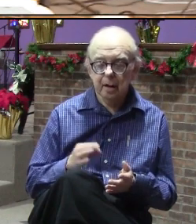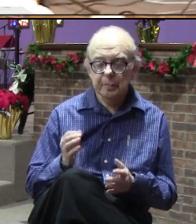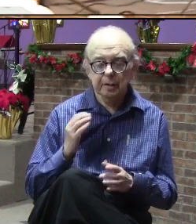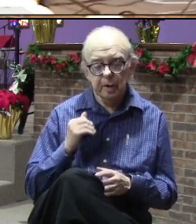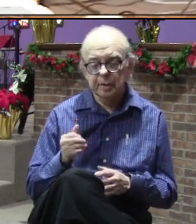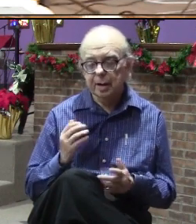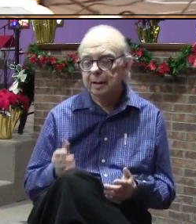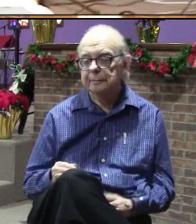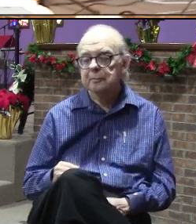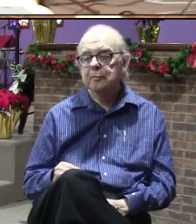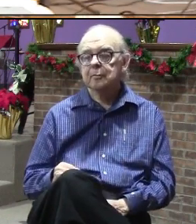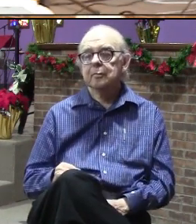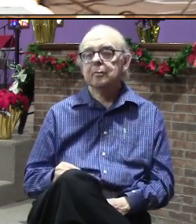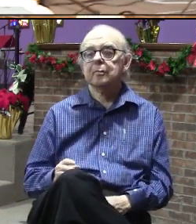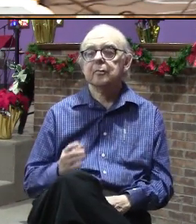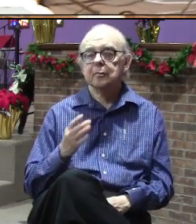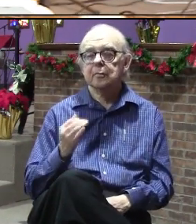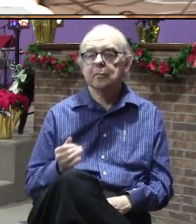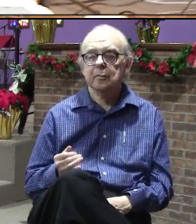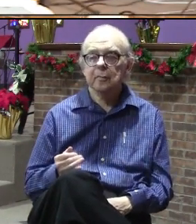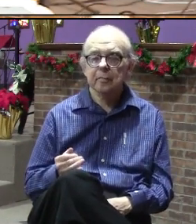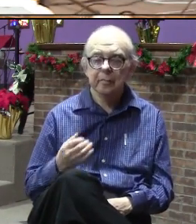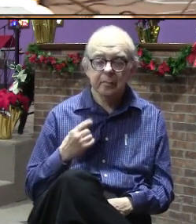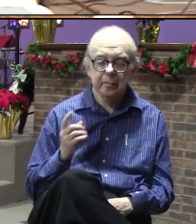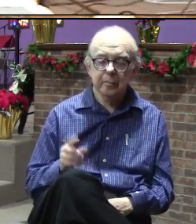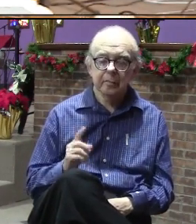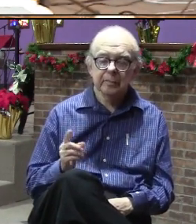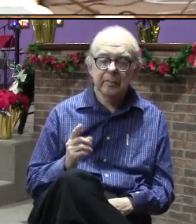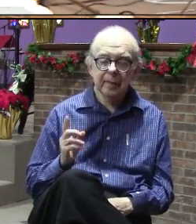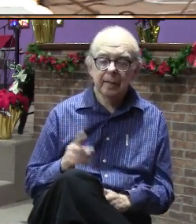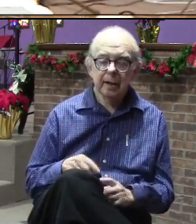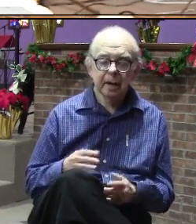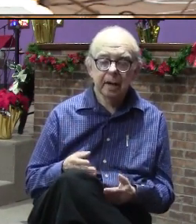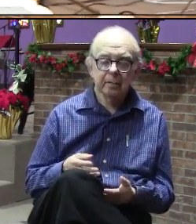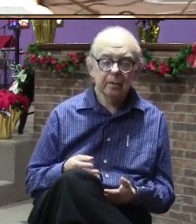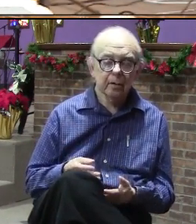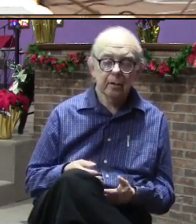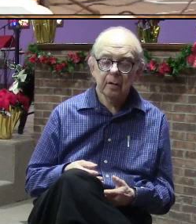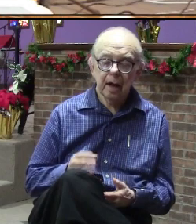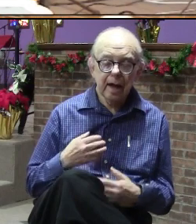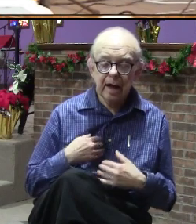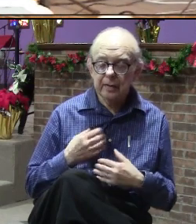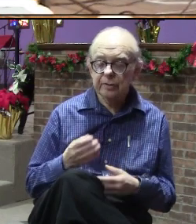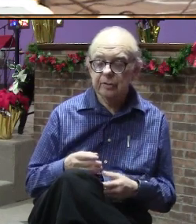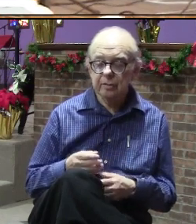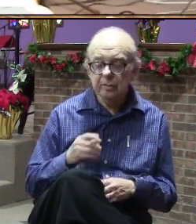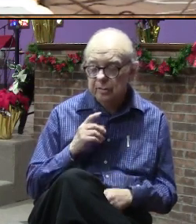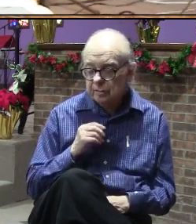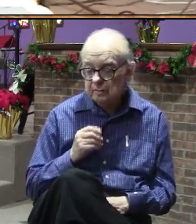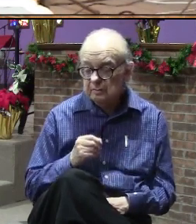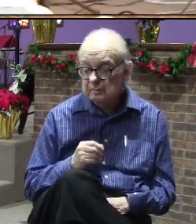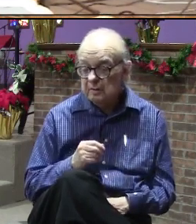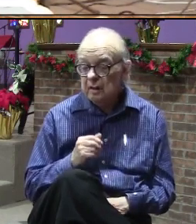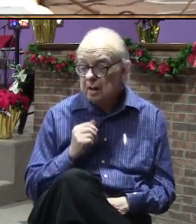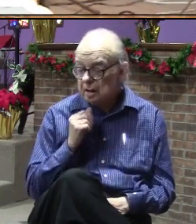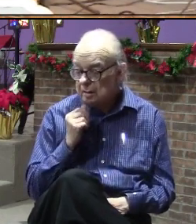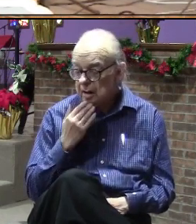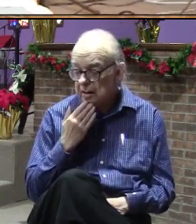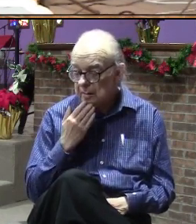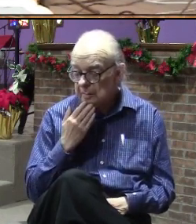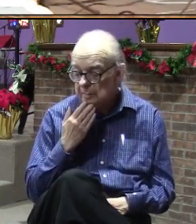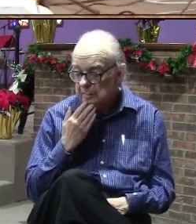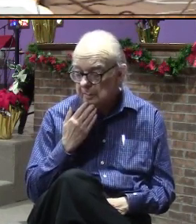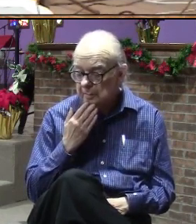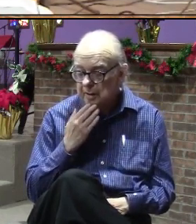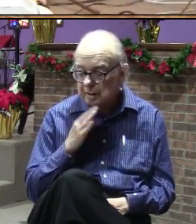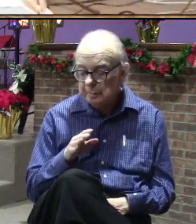day? Because where I live, I can't raise chickens, you know? And I thought, that's not a bad idea. I wonder if we can do